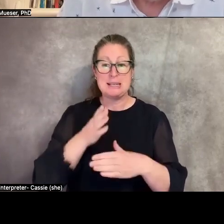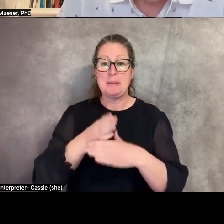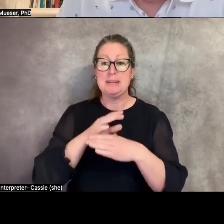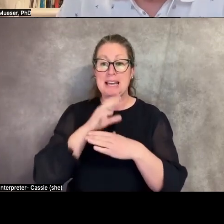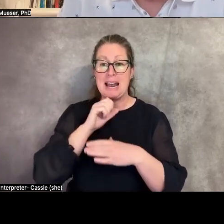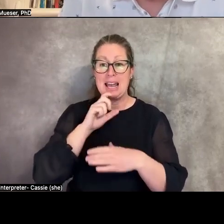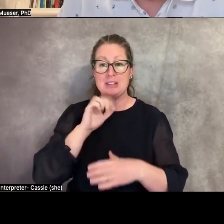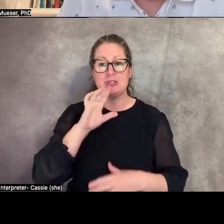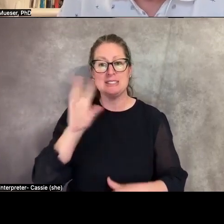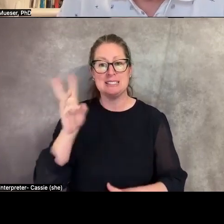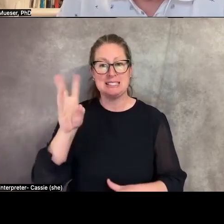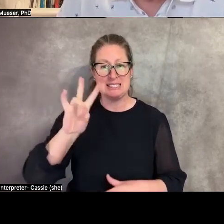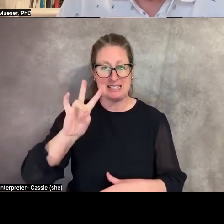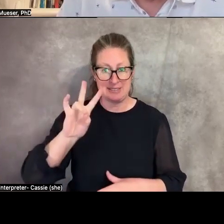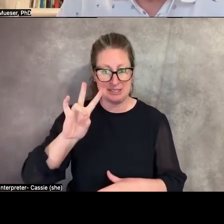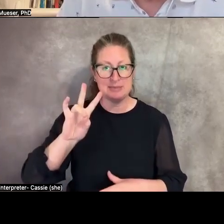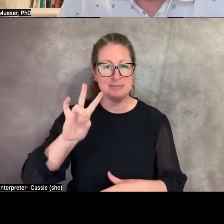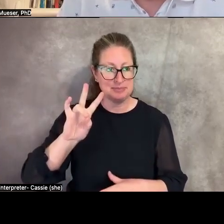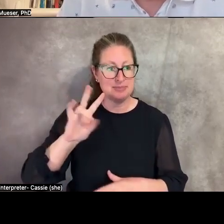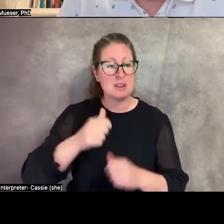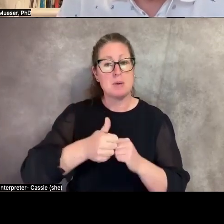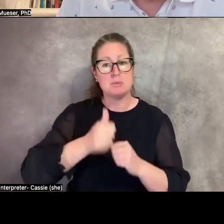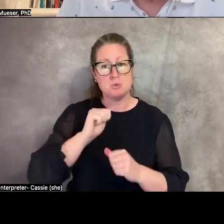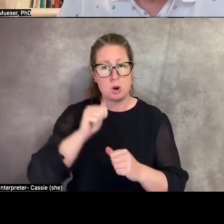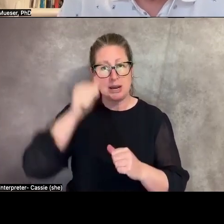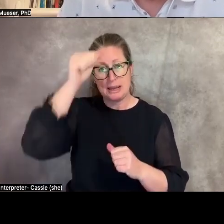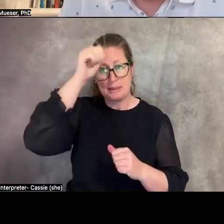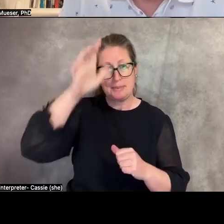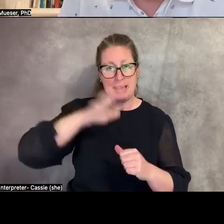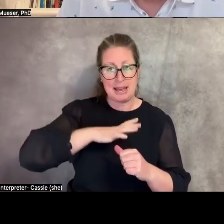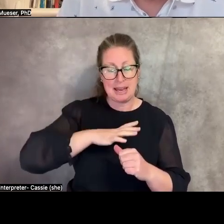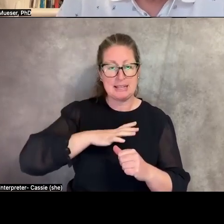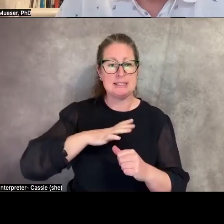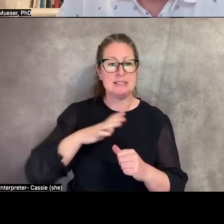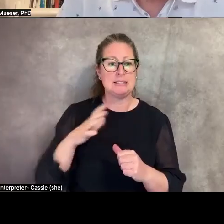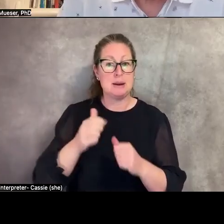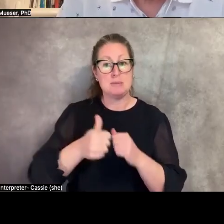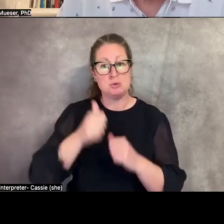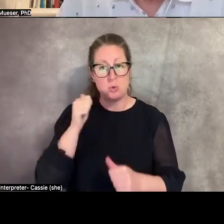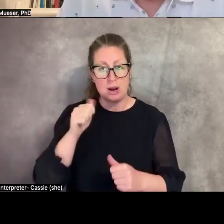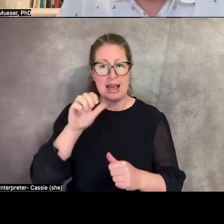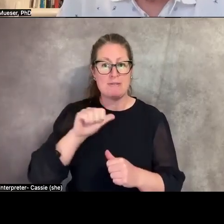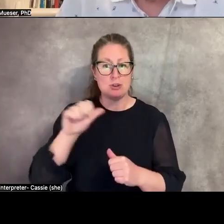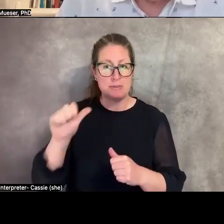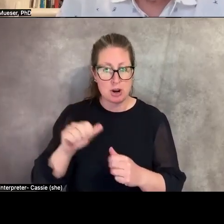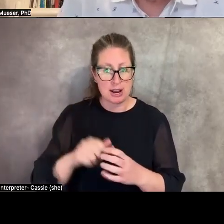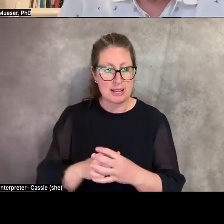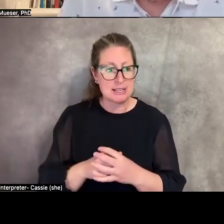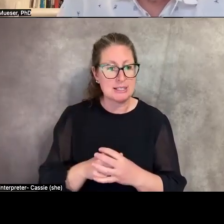67. Majority were men, majority were African American,